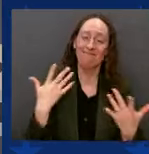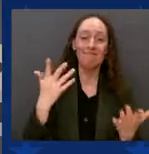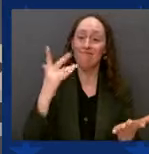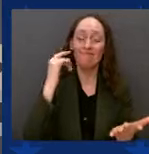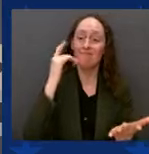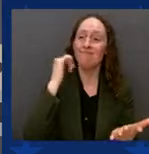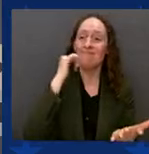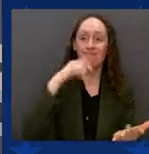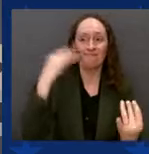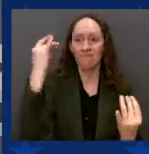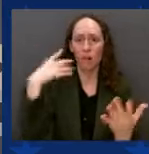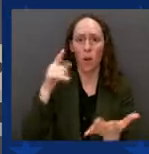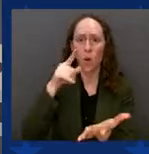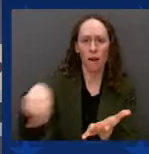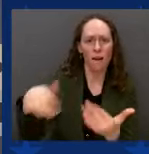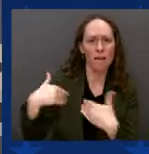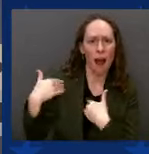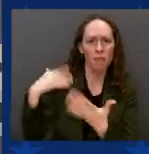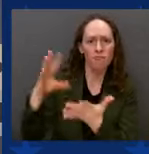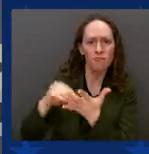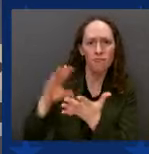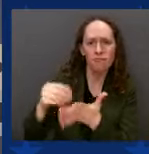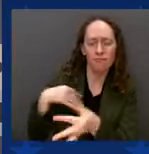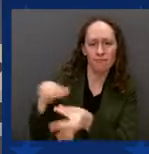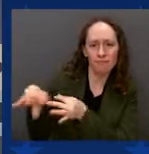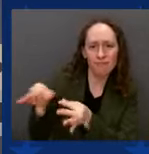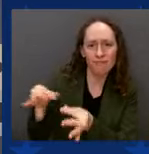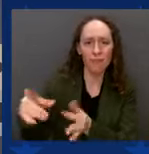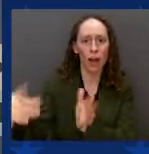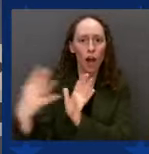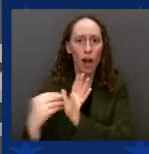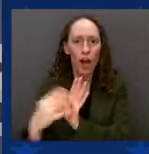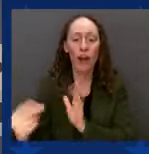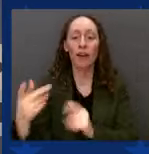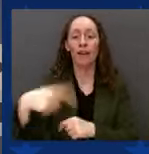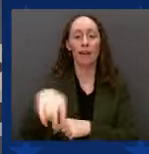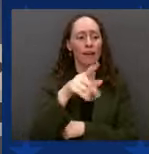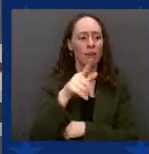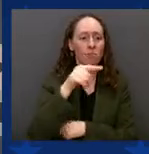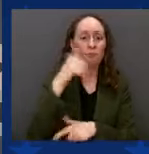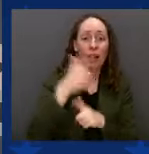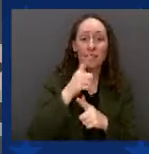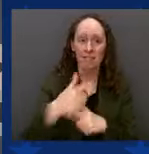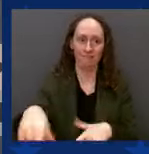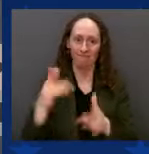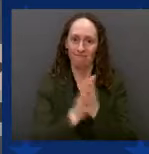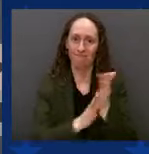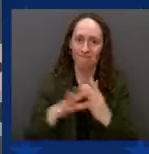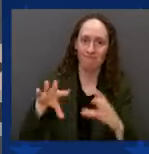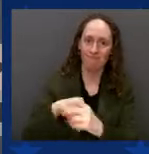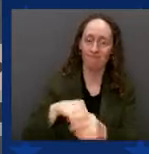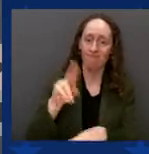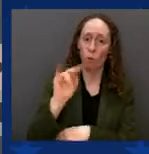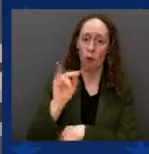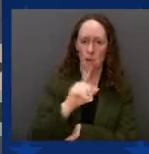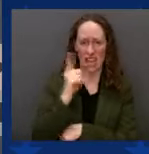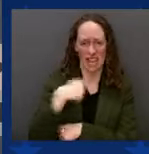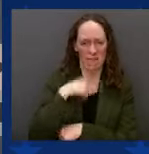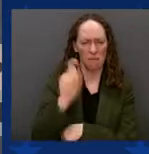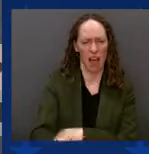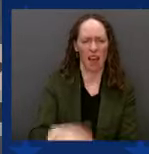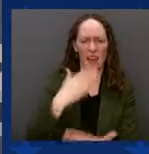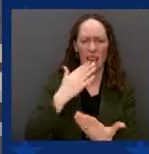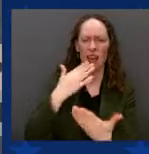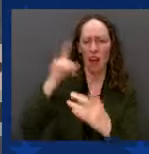join my union because of the policies of President Biden and his administration. I am so proud to stand before you today.